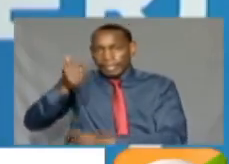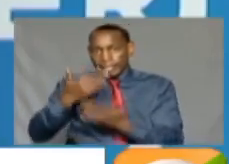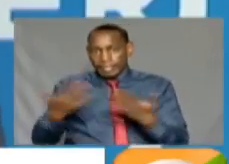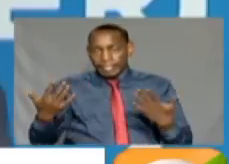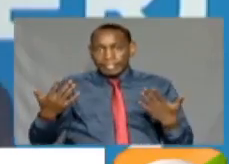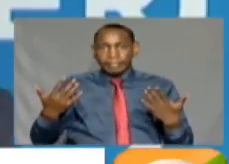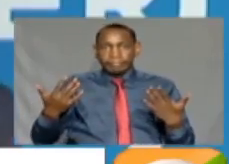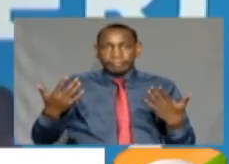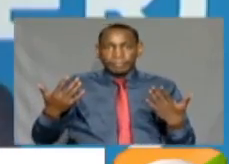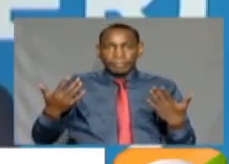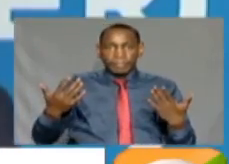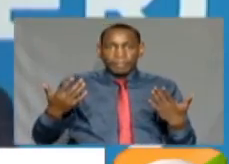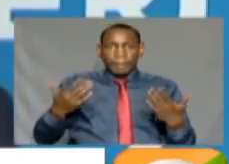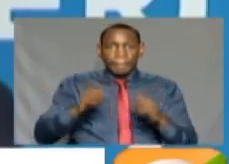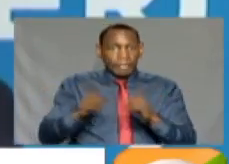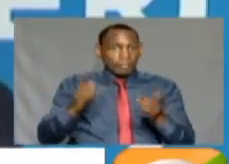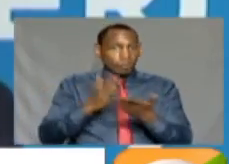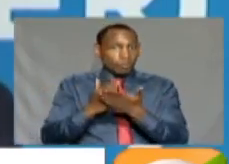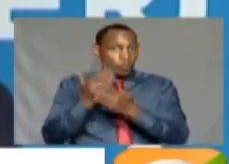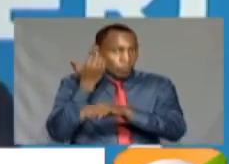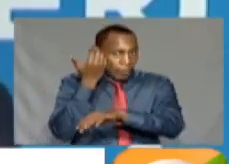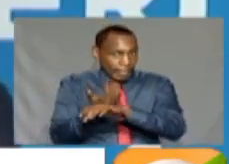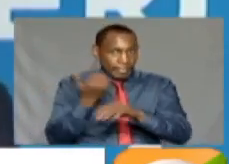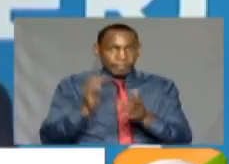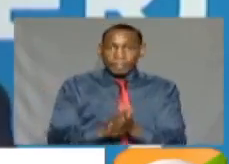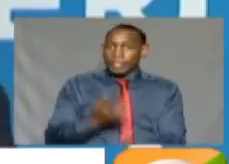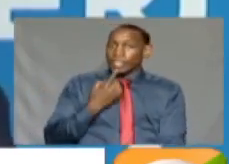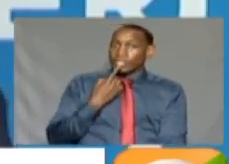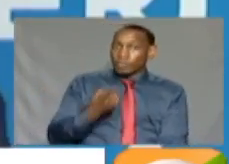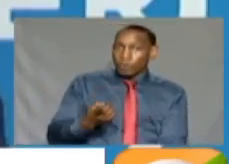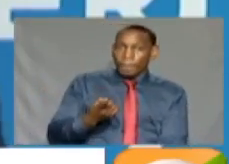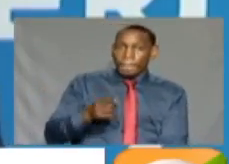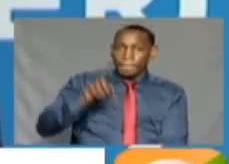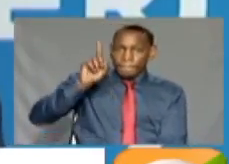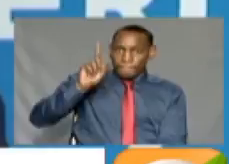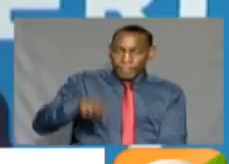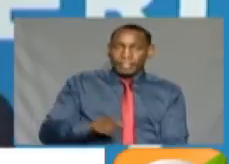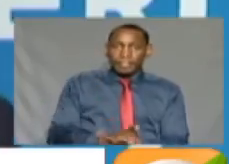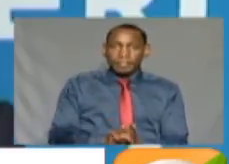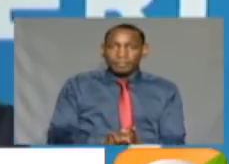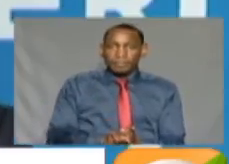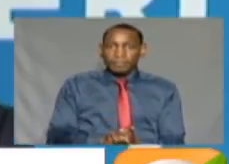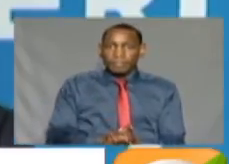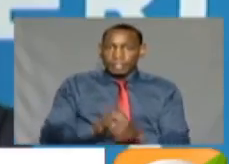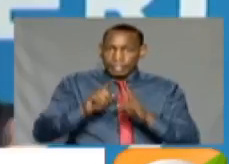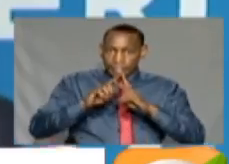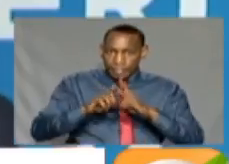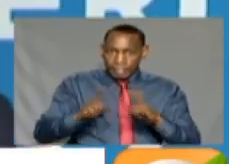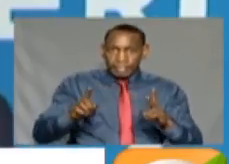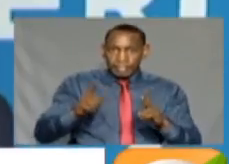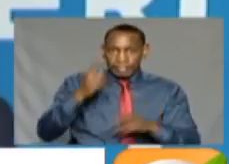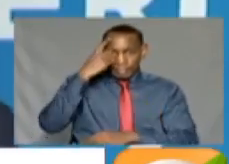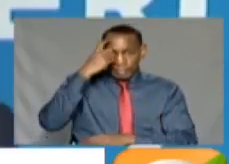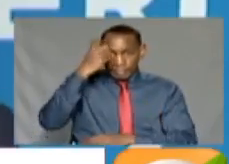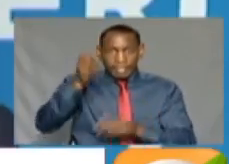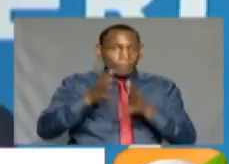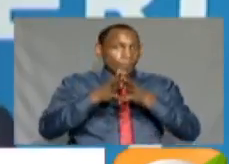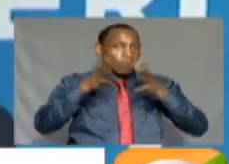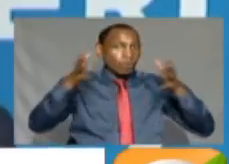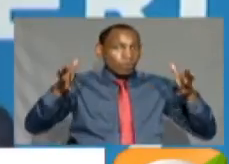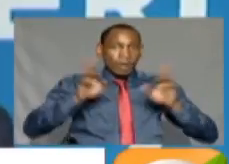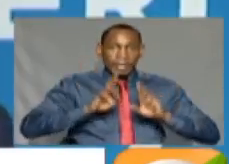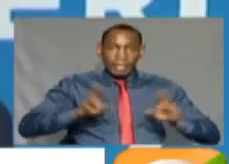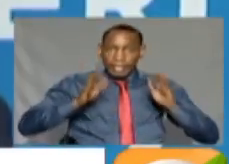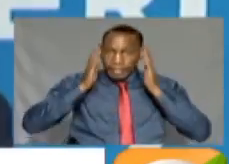5 million, it will be a bit difficult. So in order to be very impactful, instead to dream to be big, we prefer